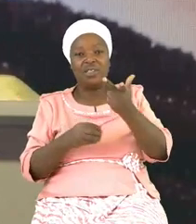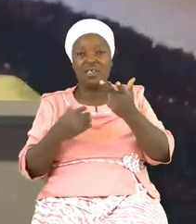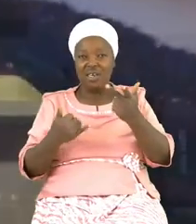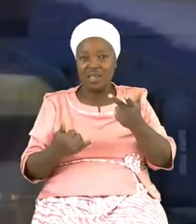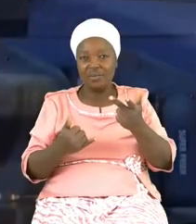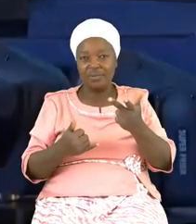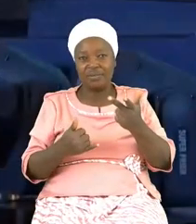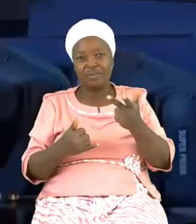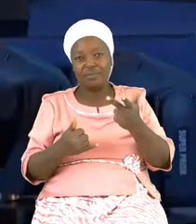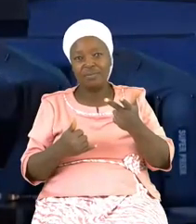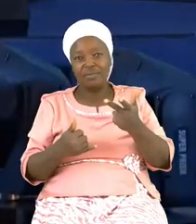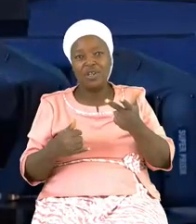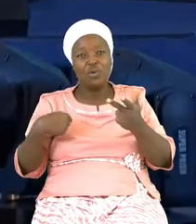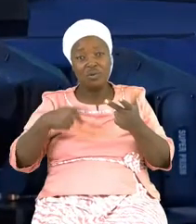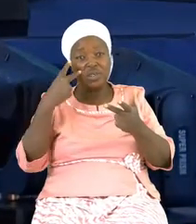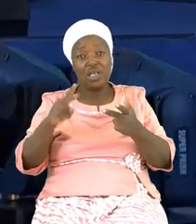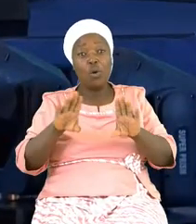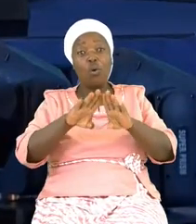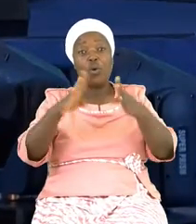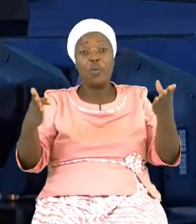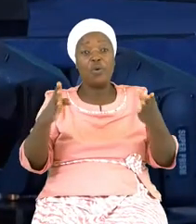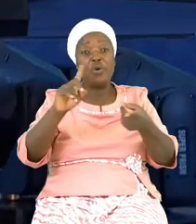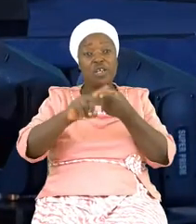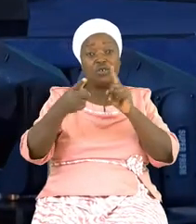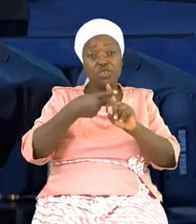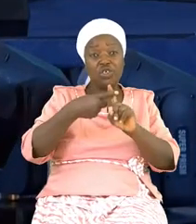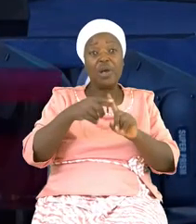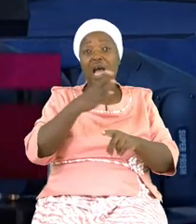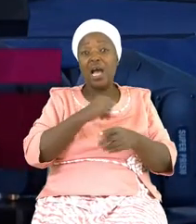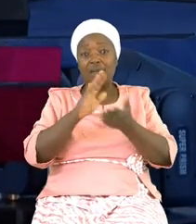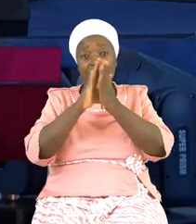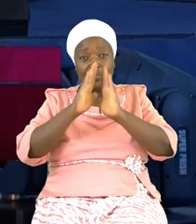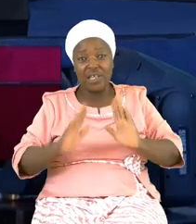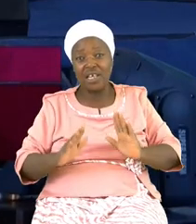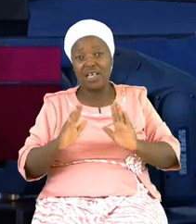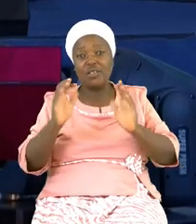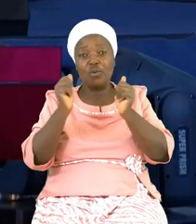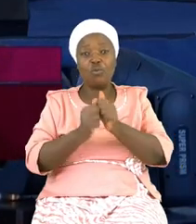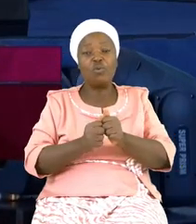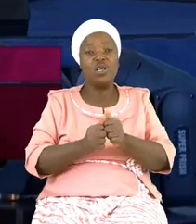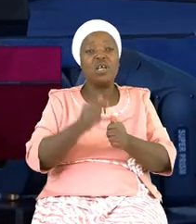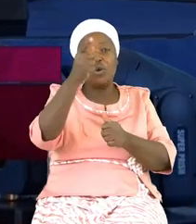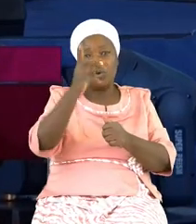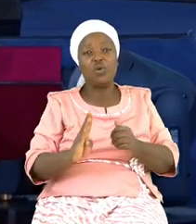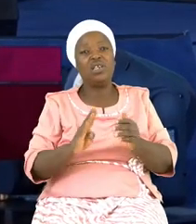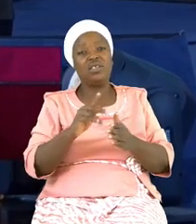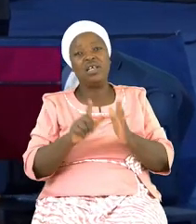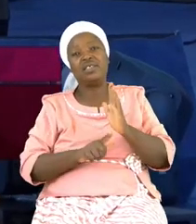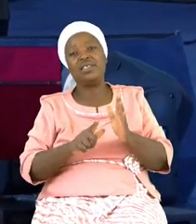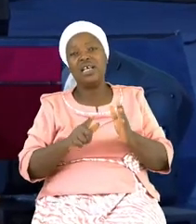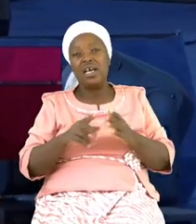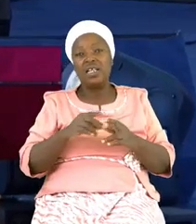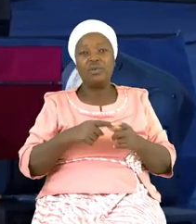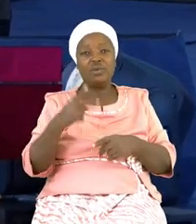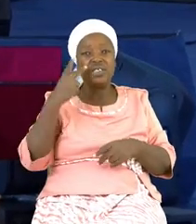at transparent relationships and peace with godliness. We're looking at these three things.